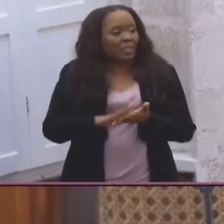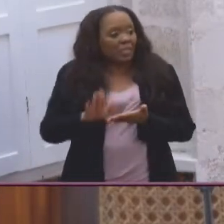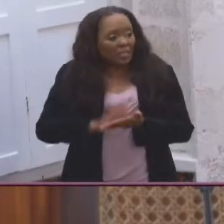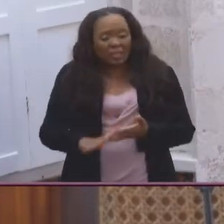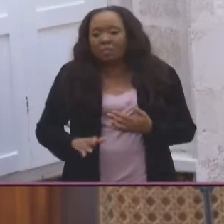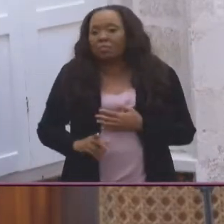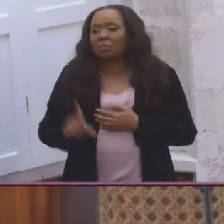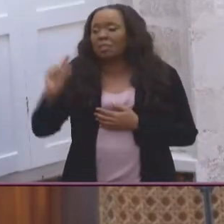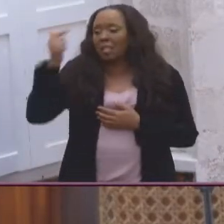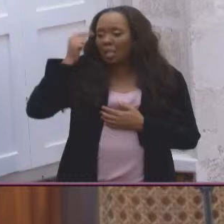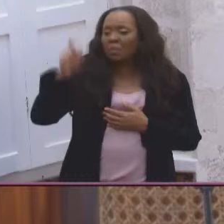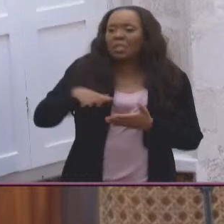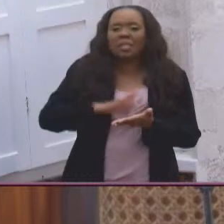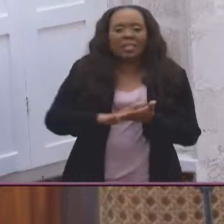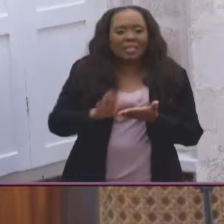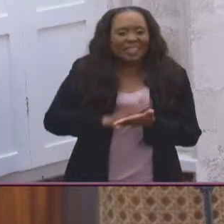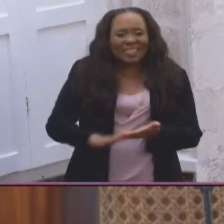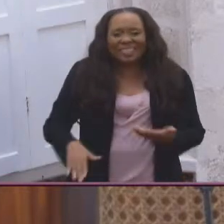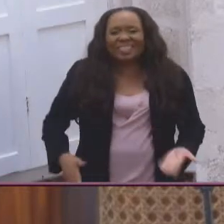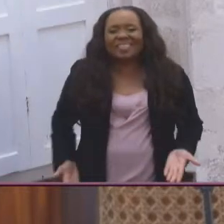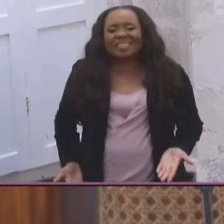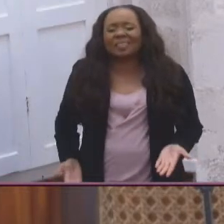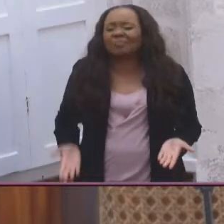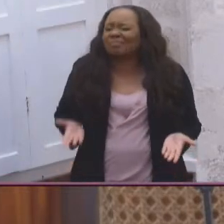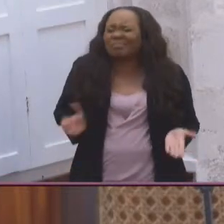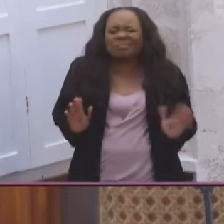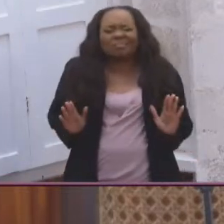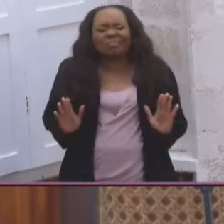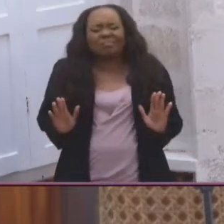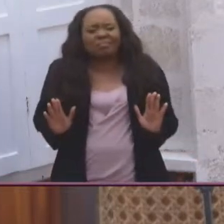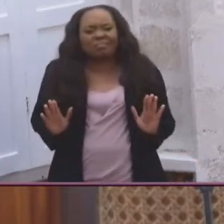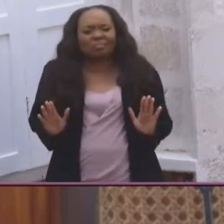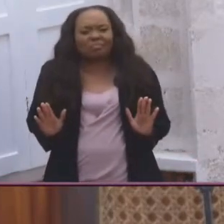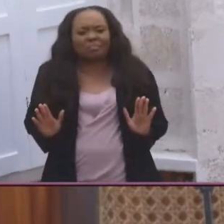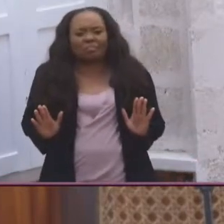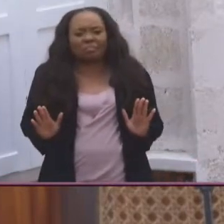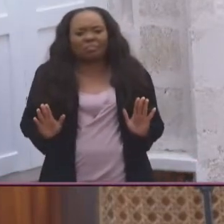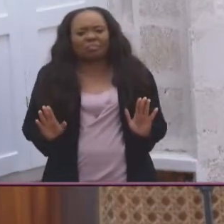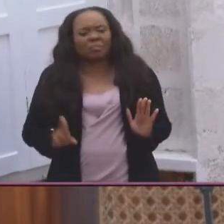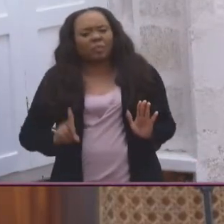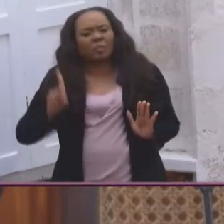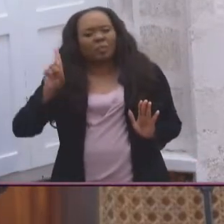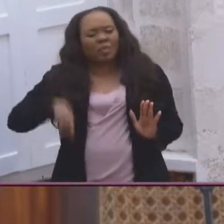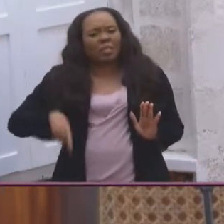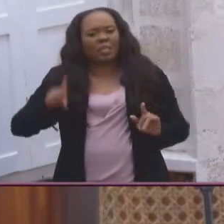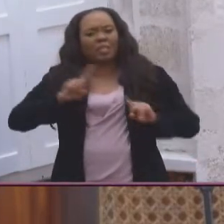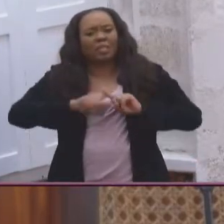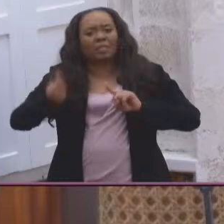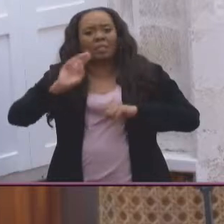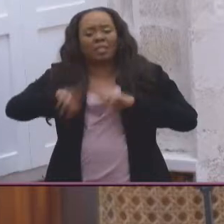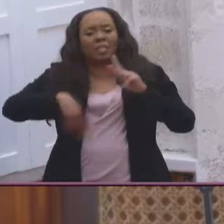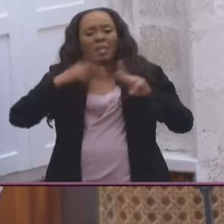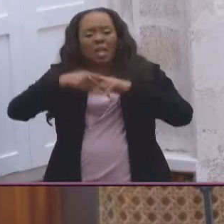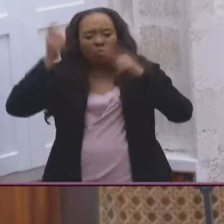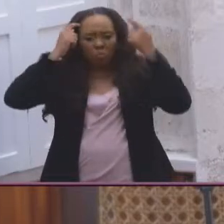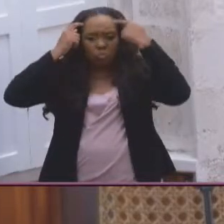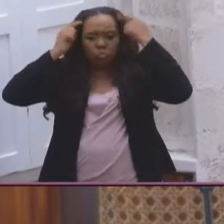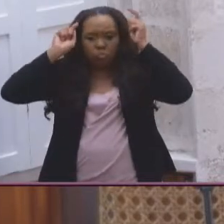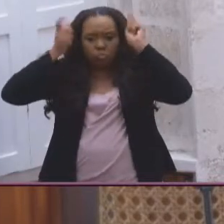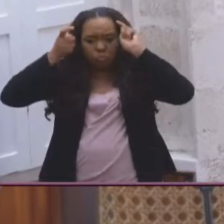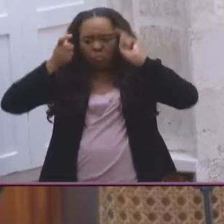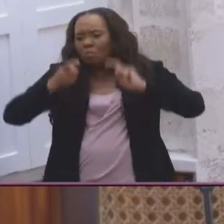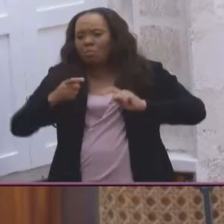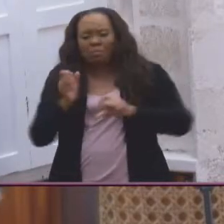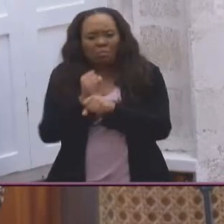come behind them and clean it up. So we have to have a different kind of mentality and approach to